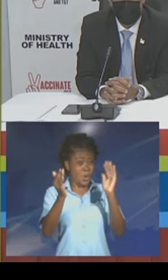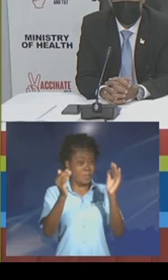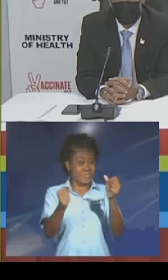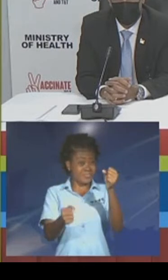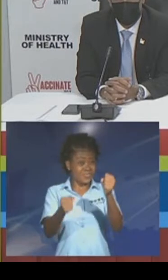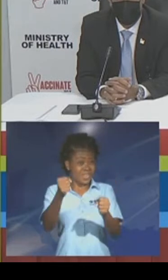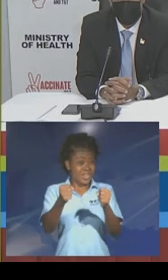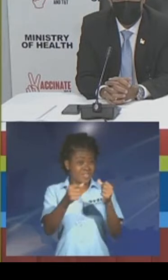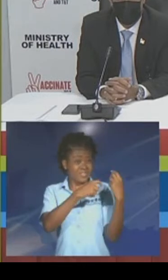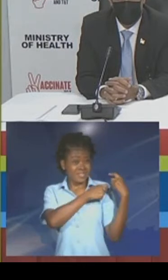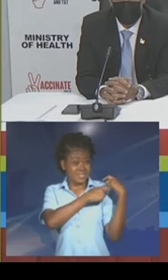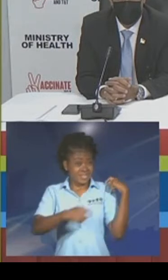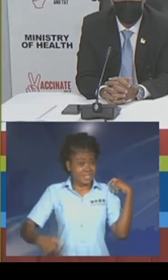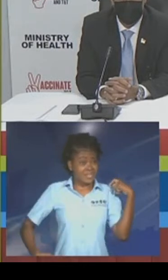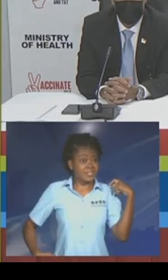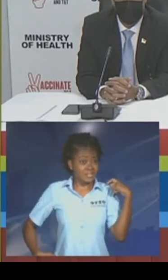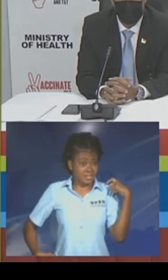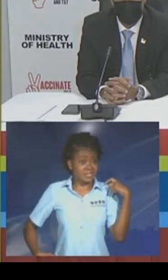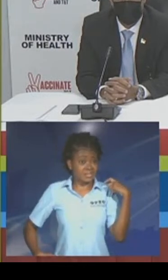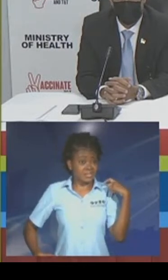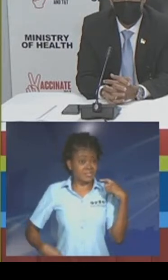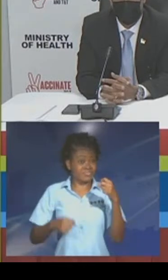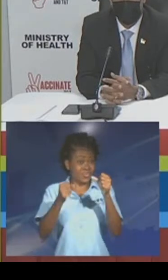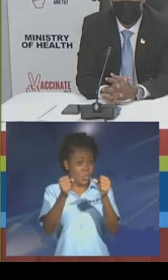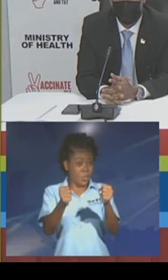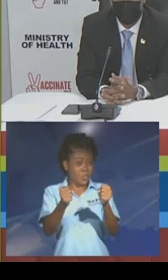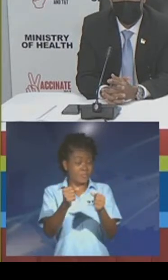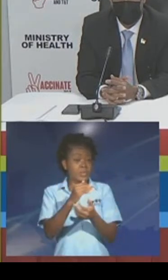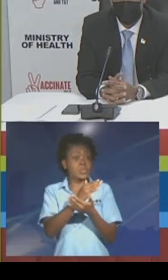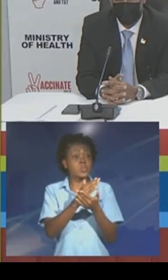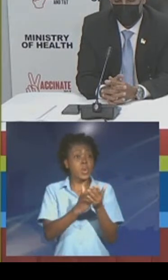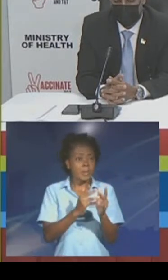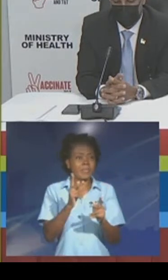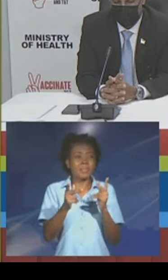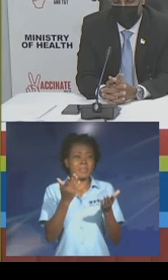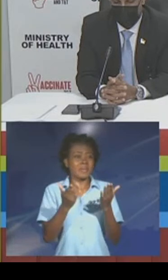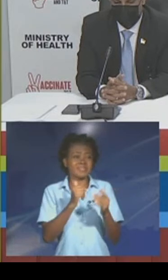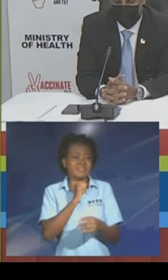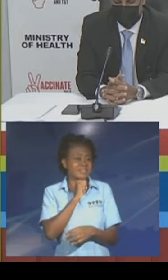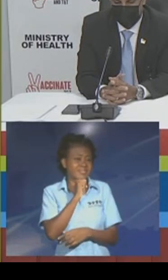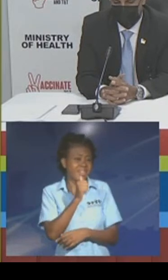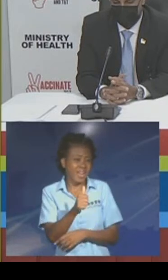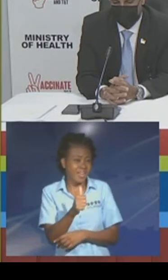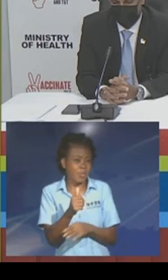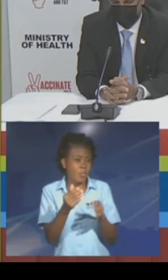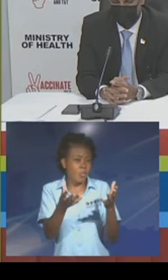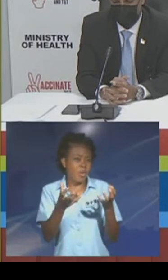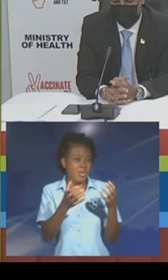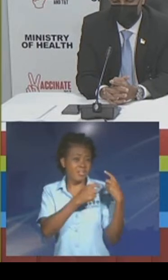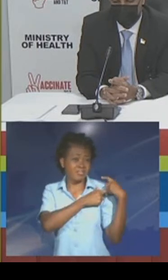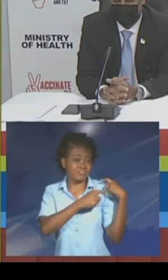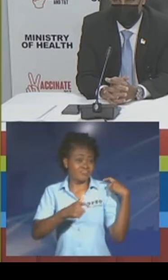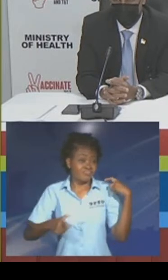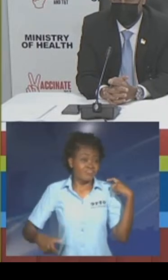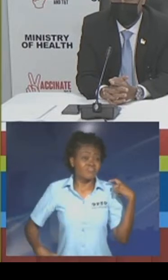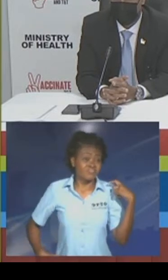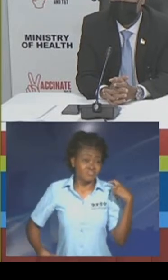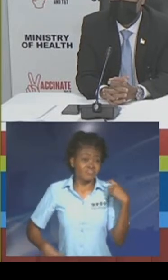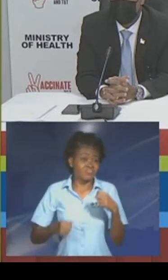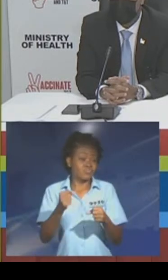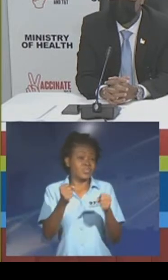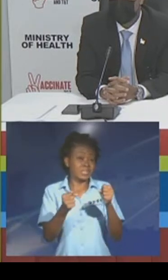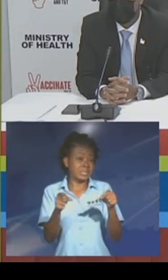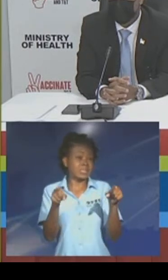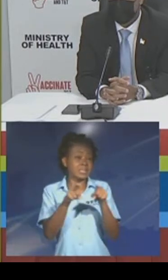seatbelt. I might not, but some people might, based on what they might say would be their level of risk. So let's say a person decides to